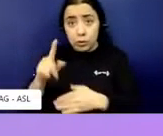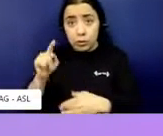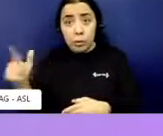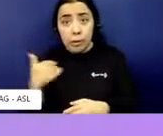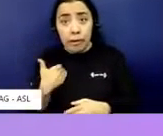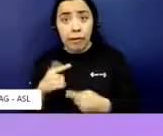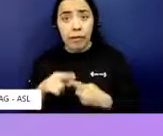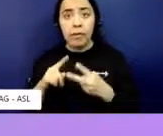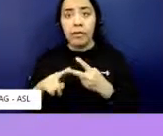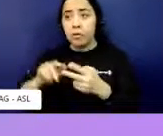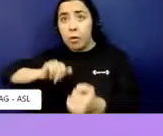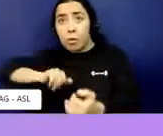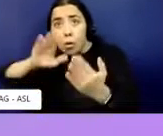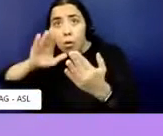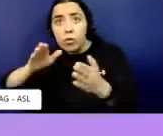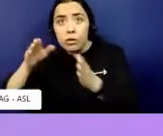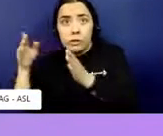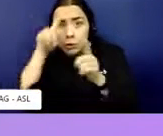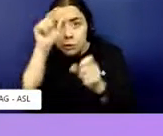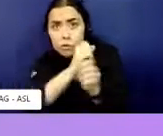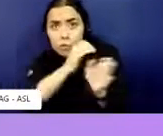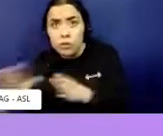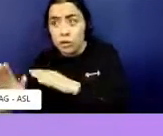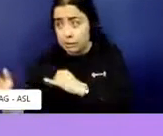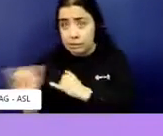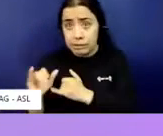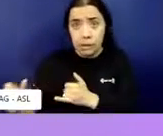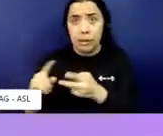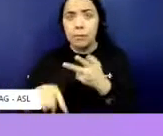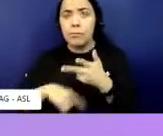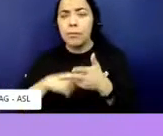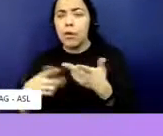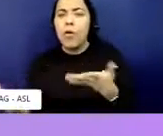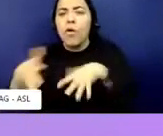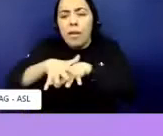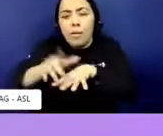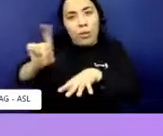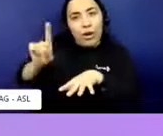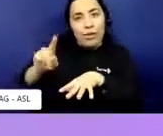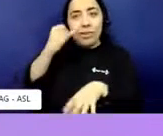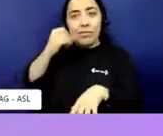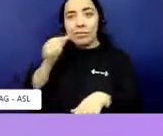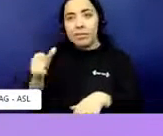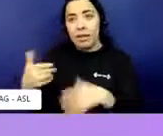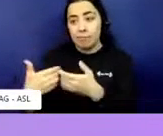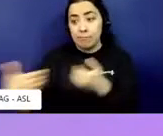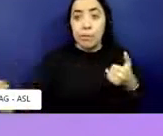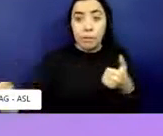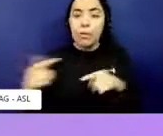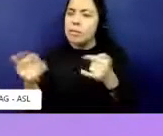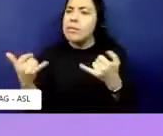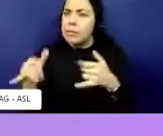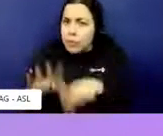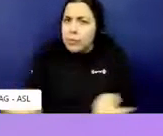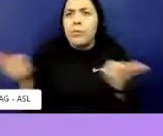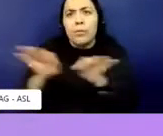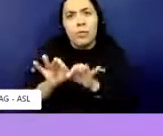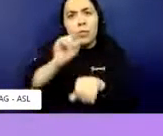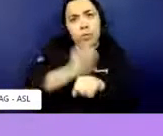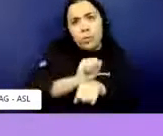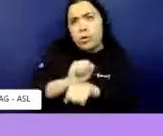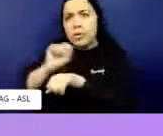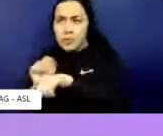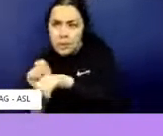approach? Where is the overlap? Because even if it's not a one-to-one, it's still worth working together on